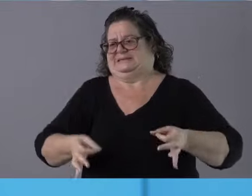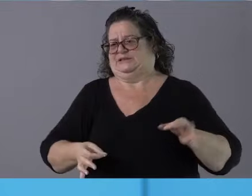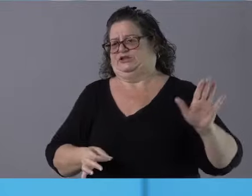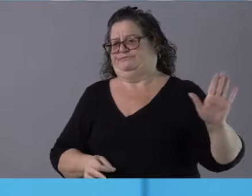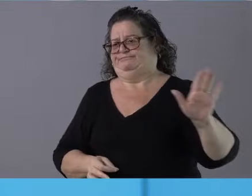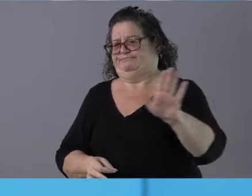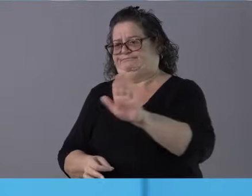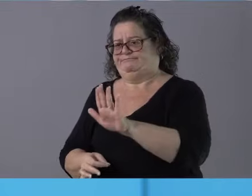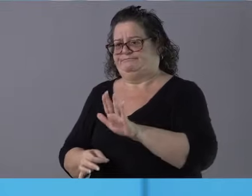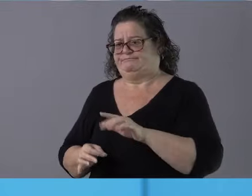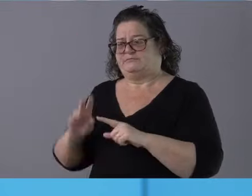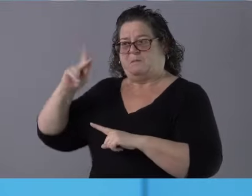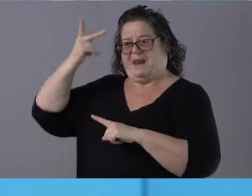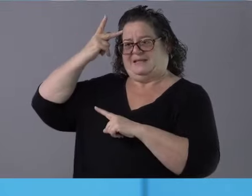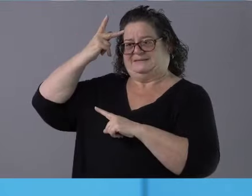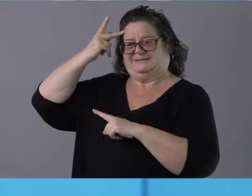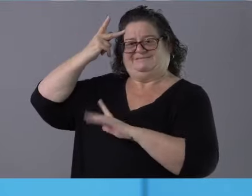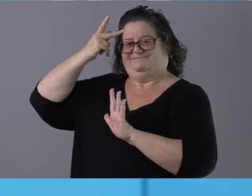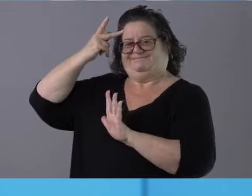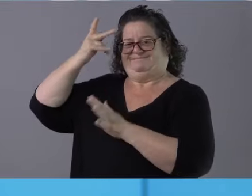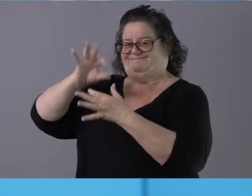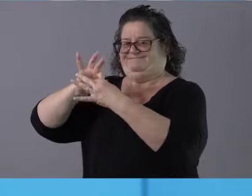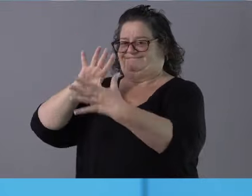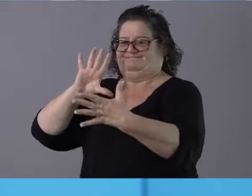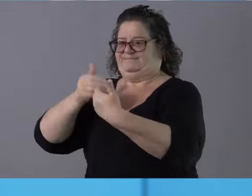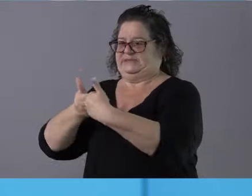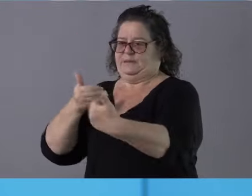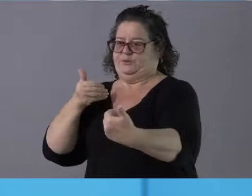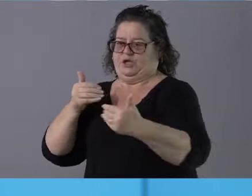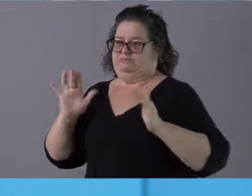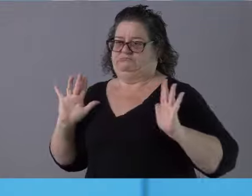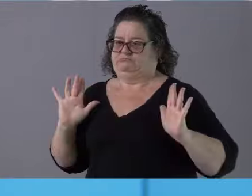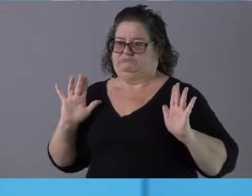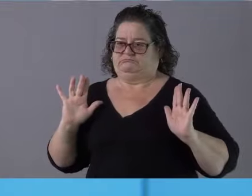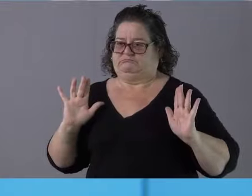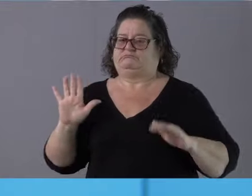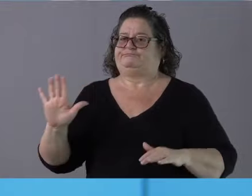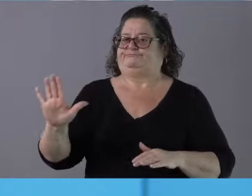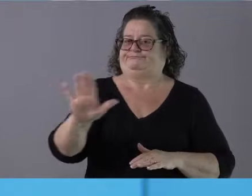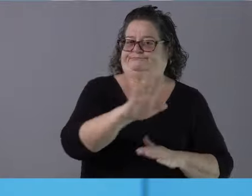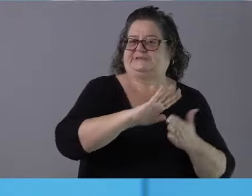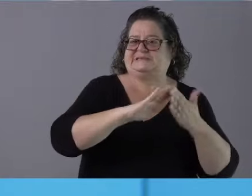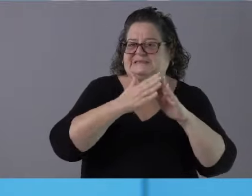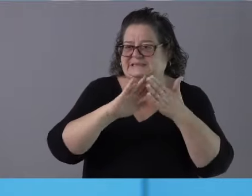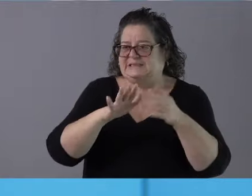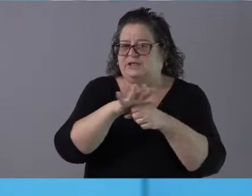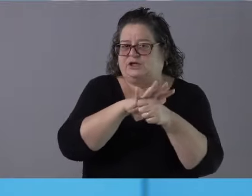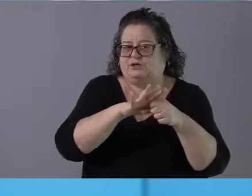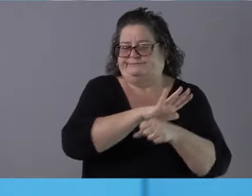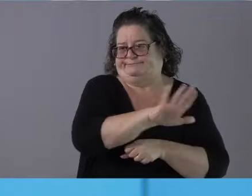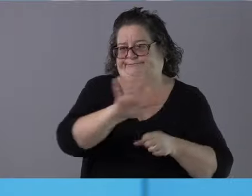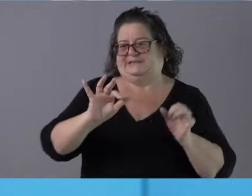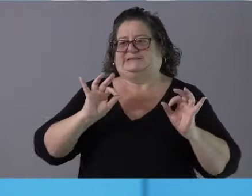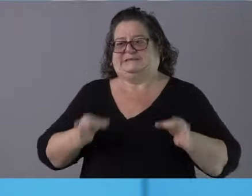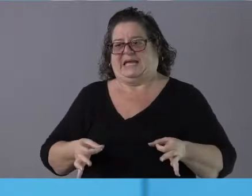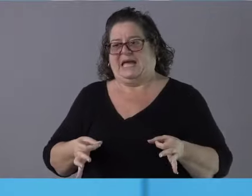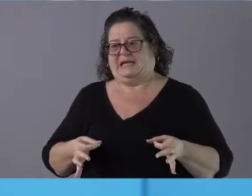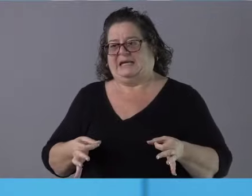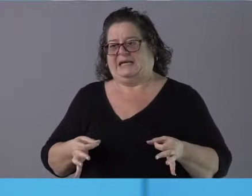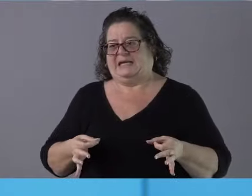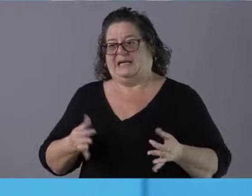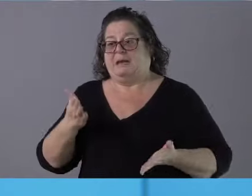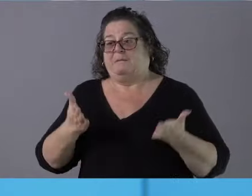wider compliance. So I'm going to leave that up to those local officials and maybe some of the evidence that they're seeing, because if you